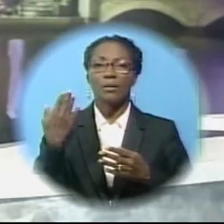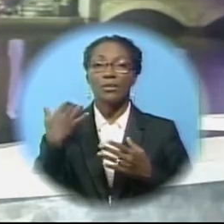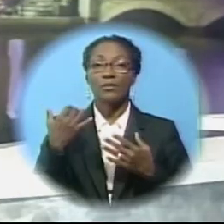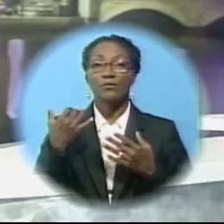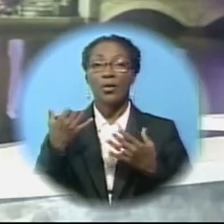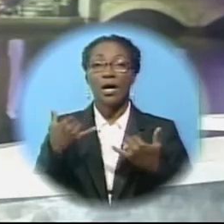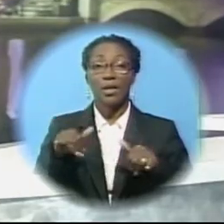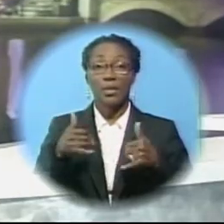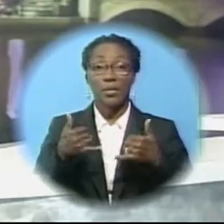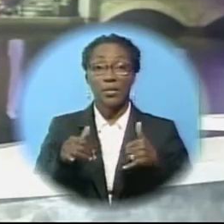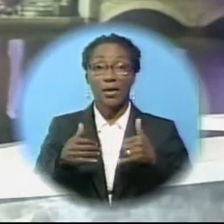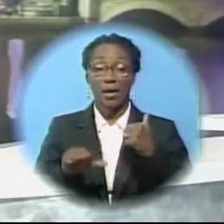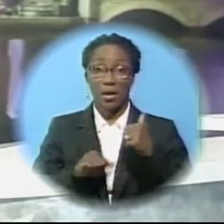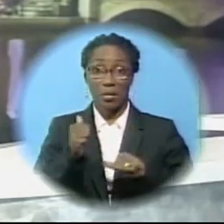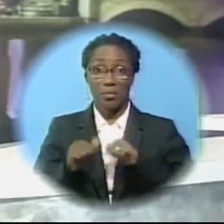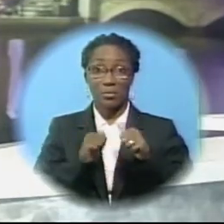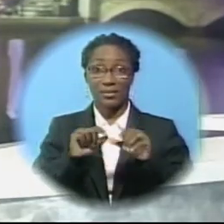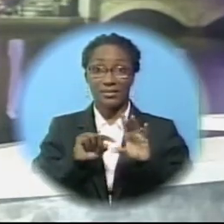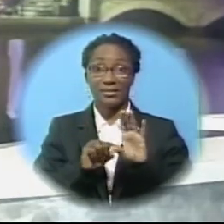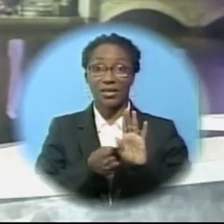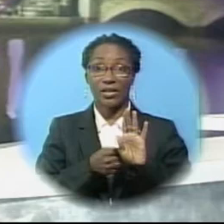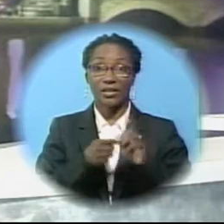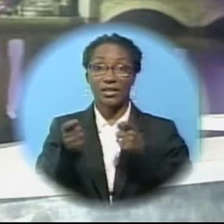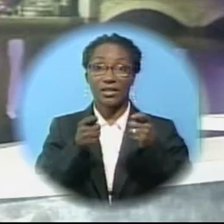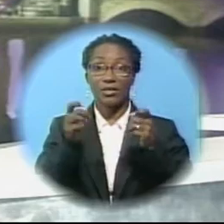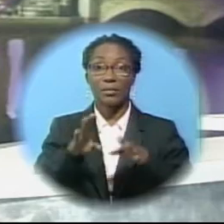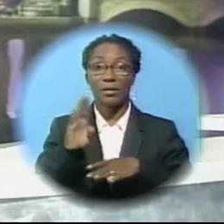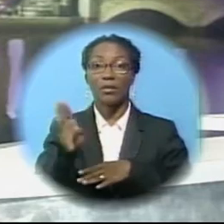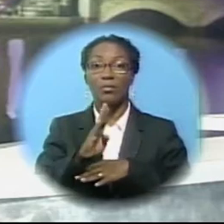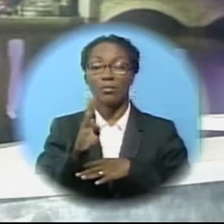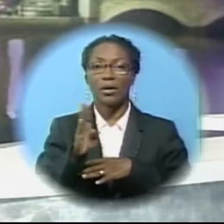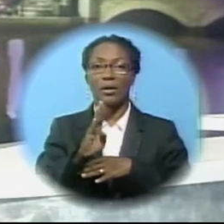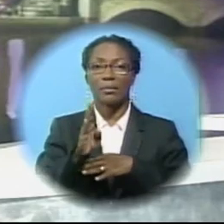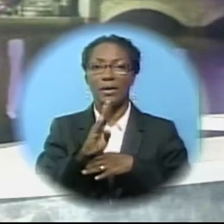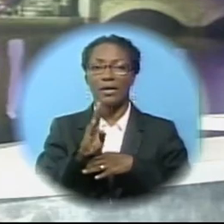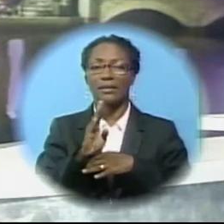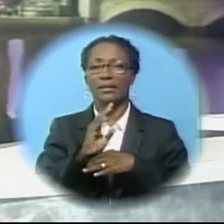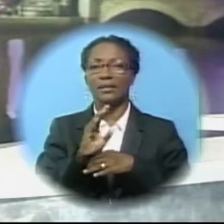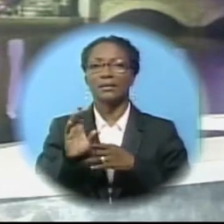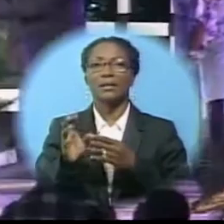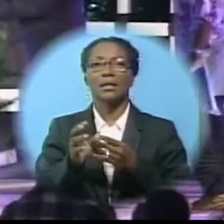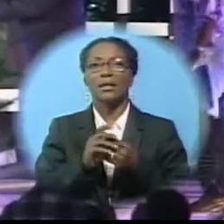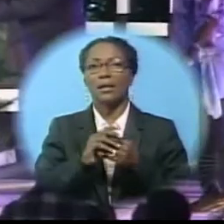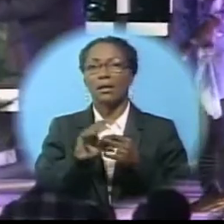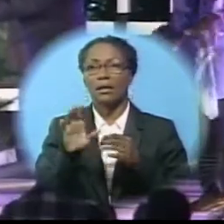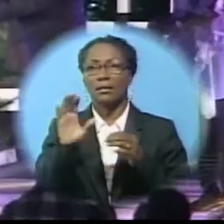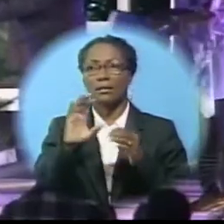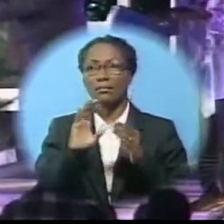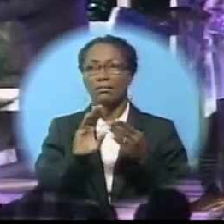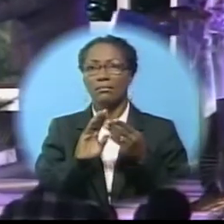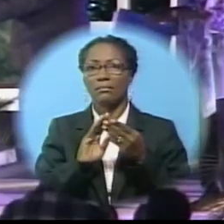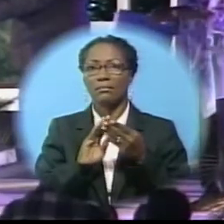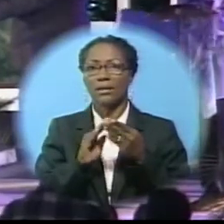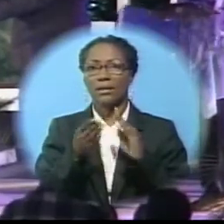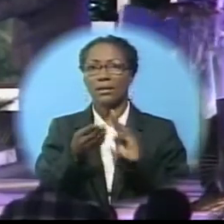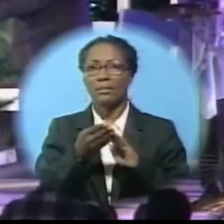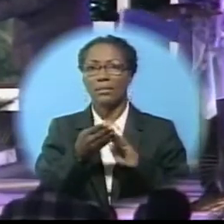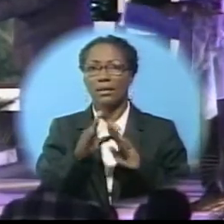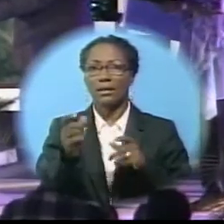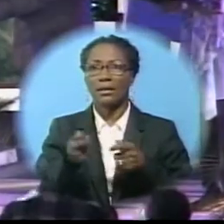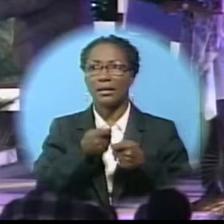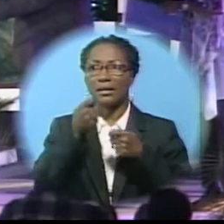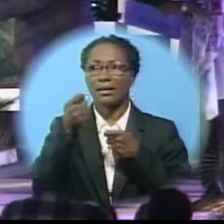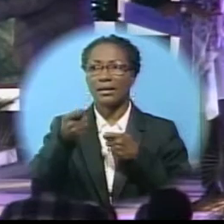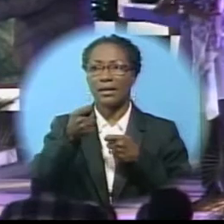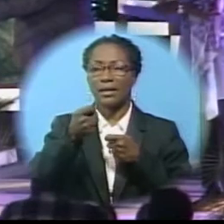Before the play got underway, Chairman of Barbados's Reparations Committee, Professor Pedro Welch, handed over the reparations baton